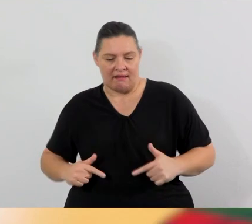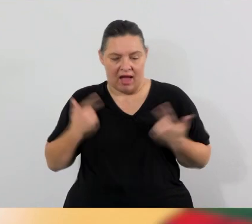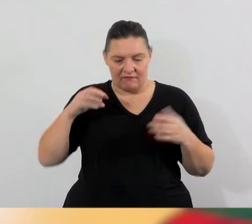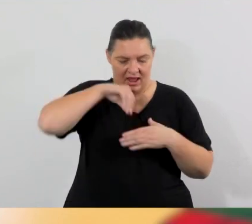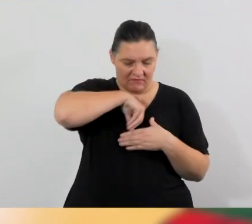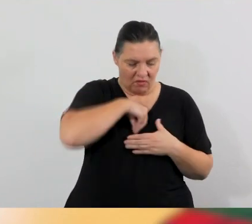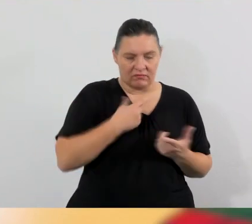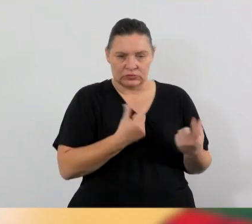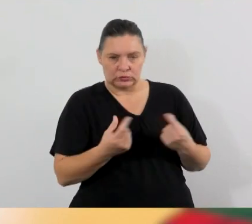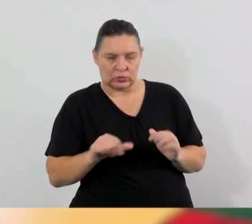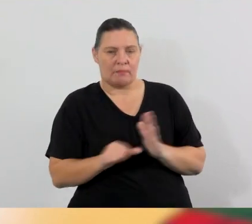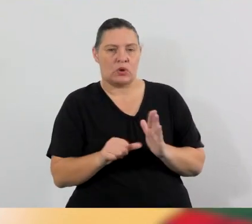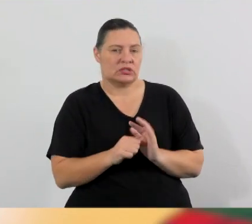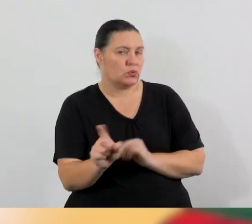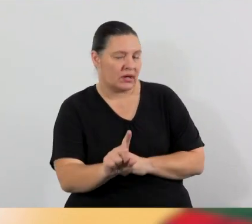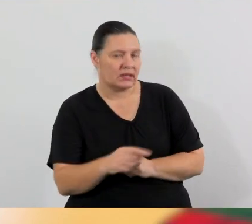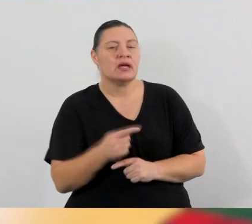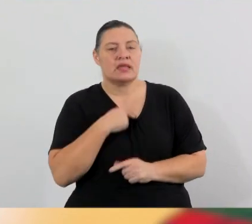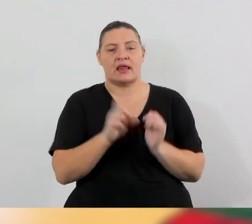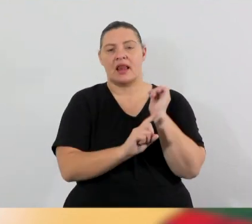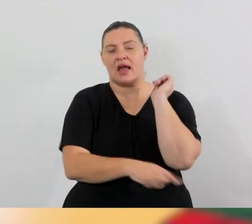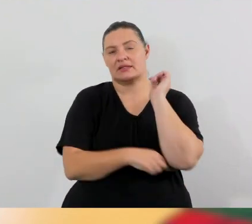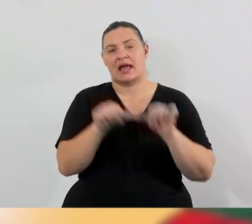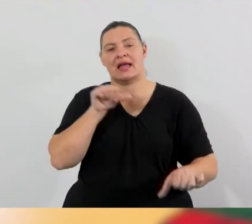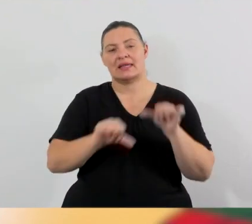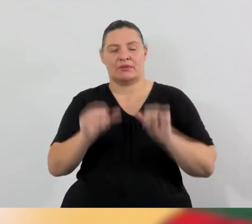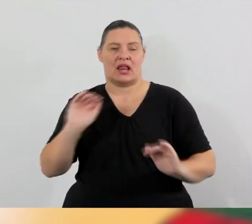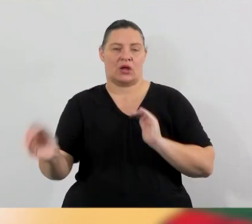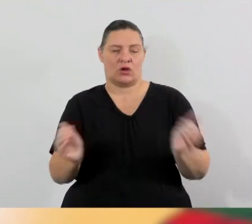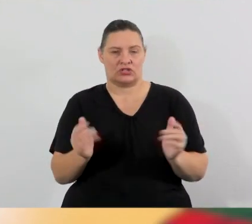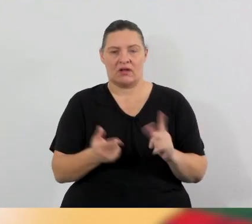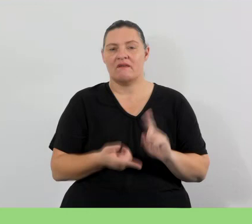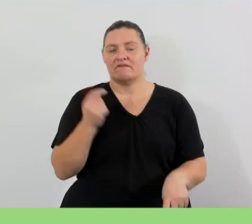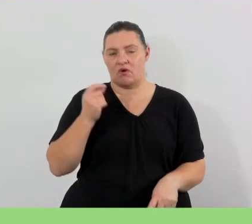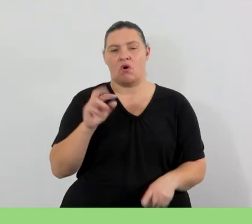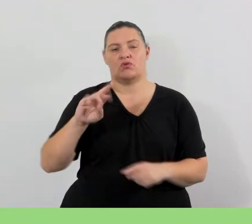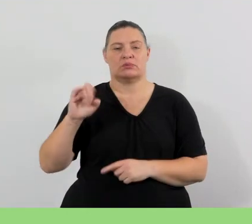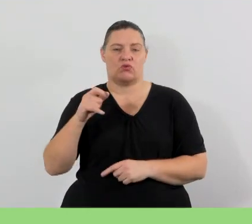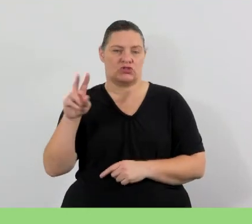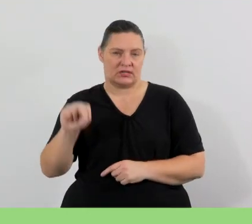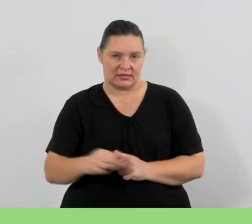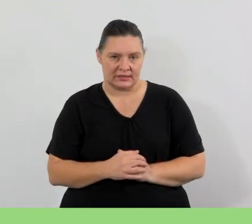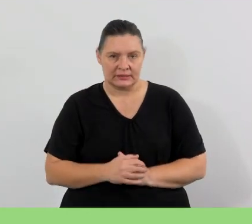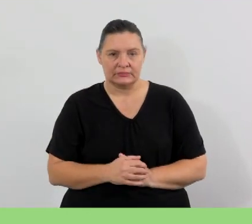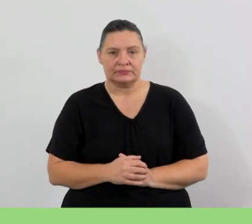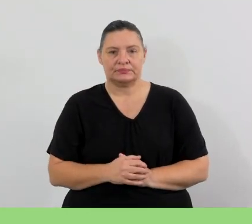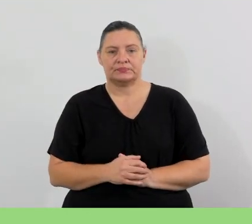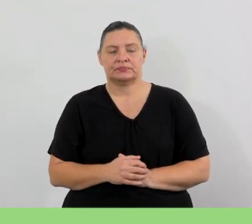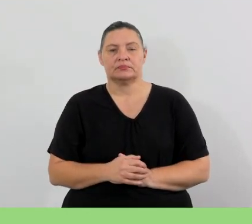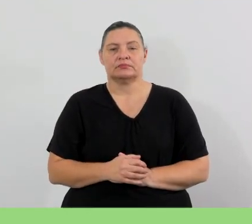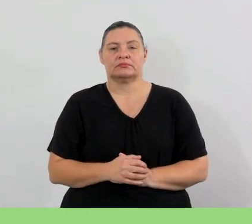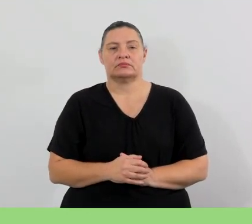of respiration in all living organisms. And the last thing that we looked at was the chemical equation for